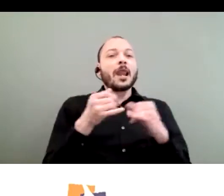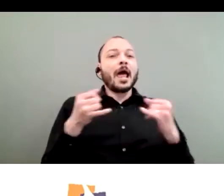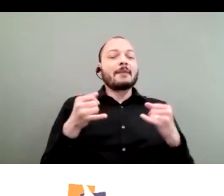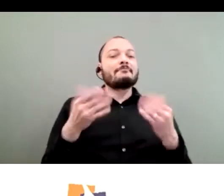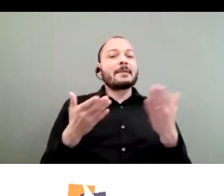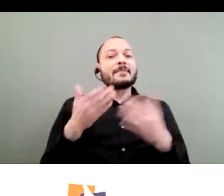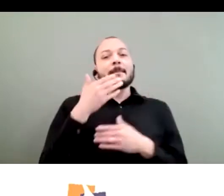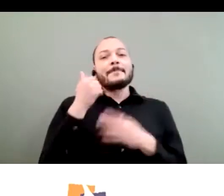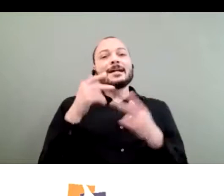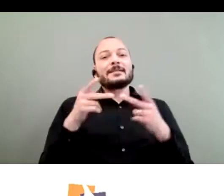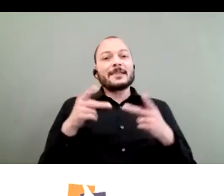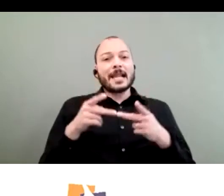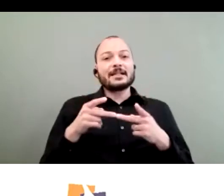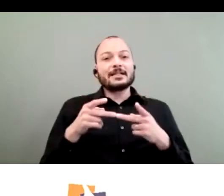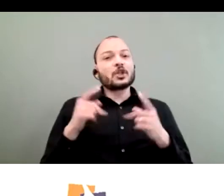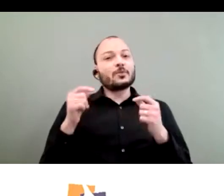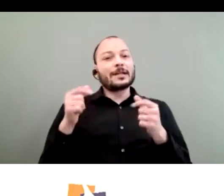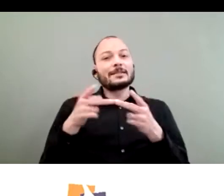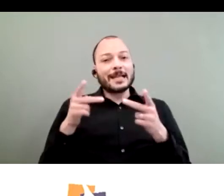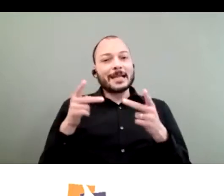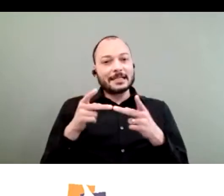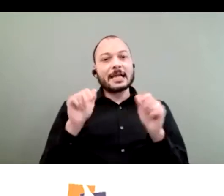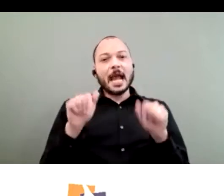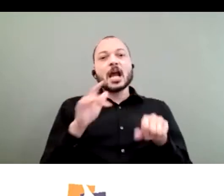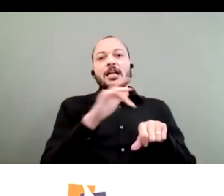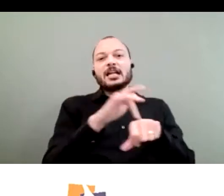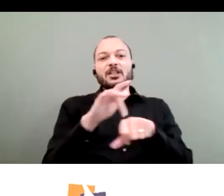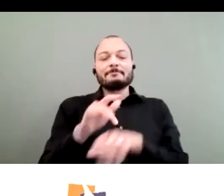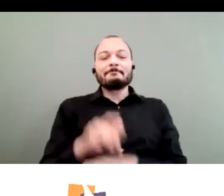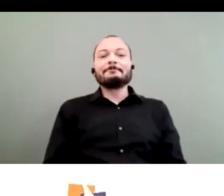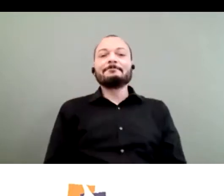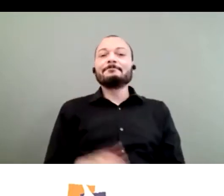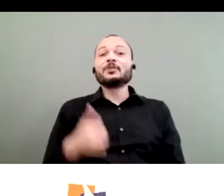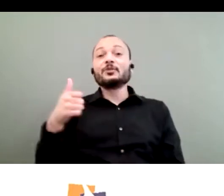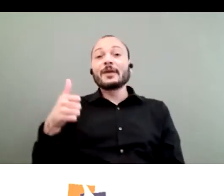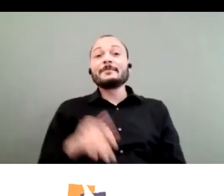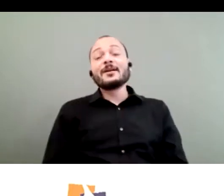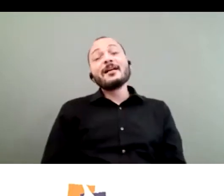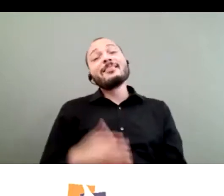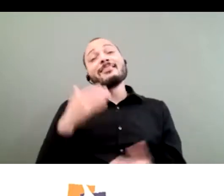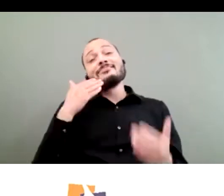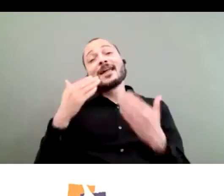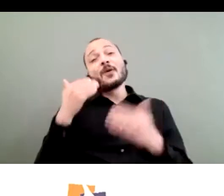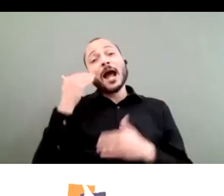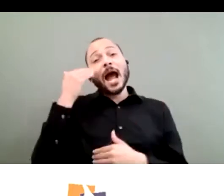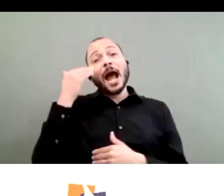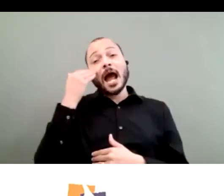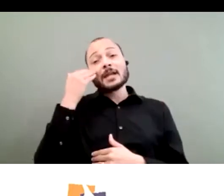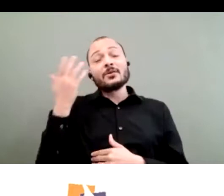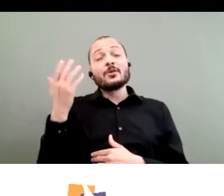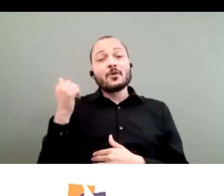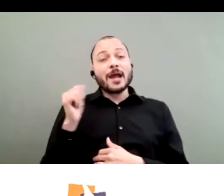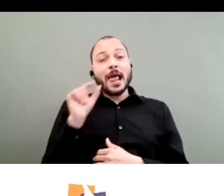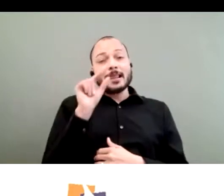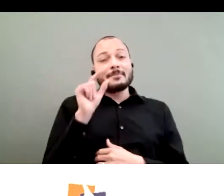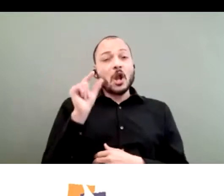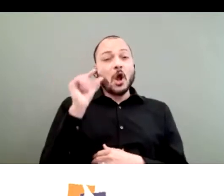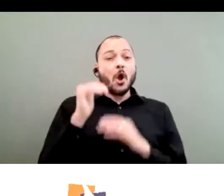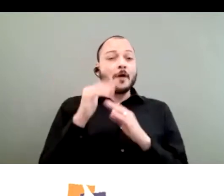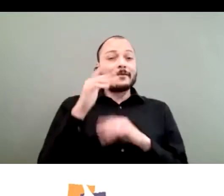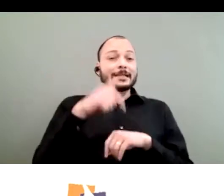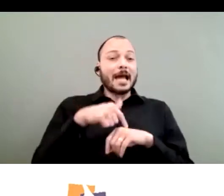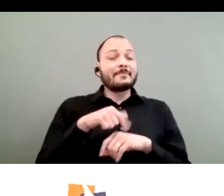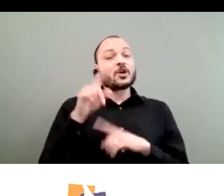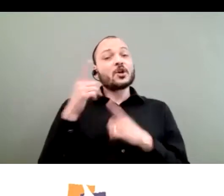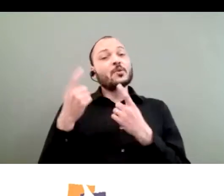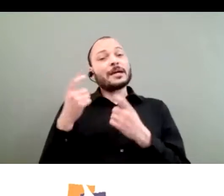place and the quickest place to go. Great. Well, thank you. I know we're a little over time and questions are still coming